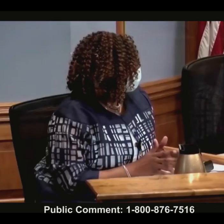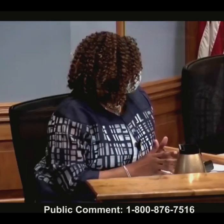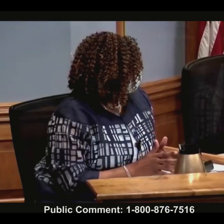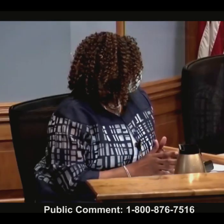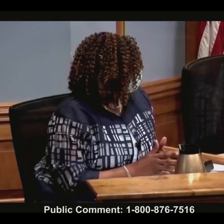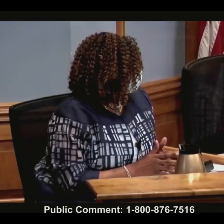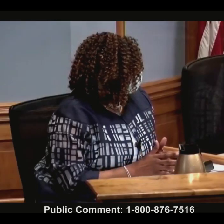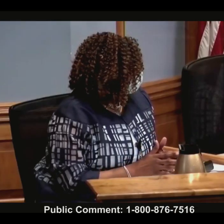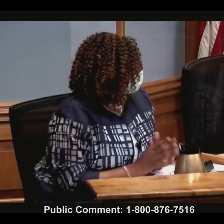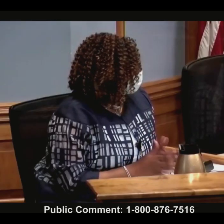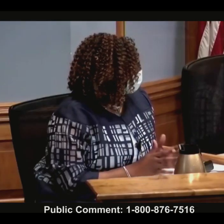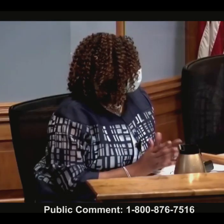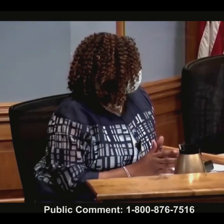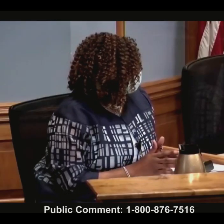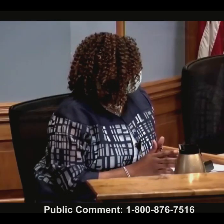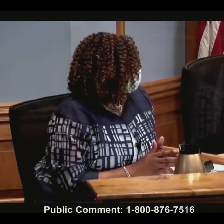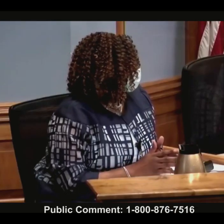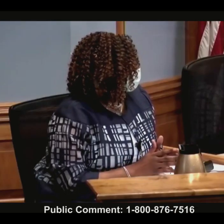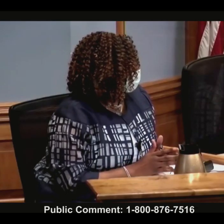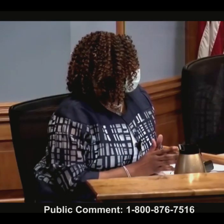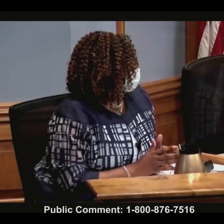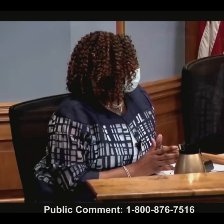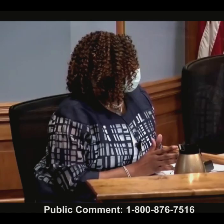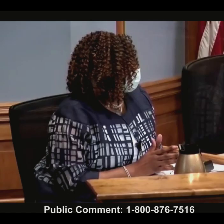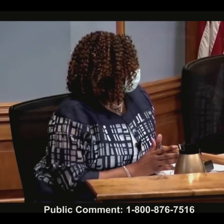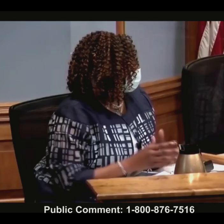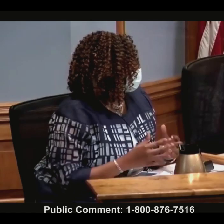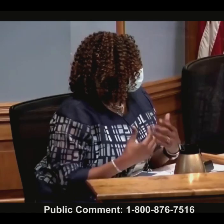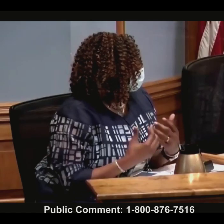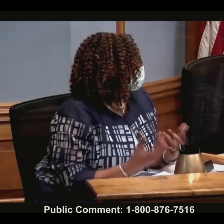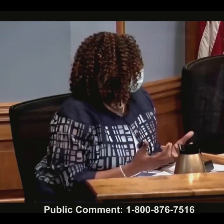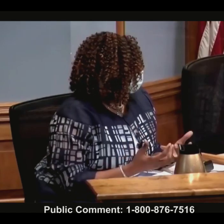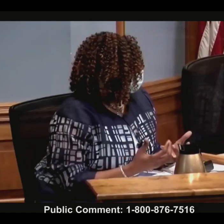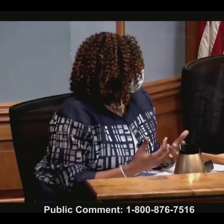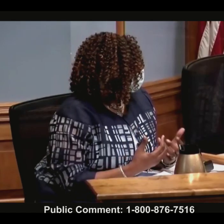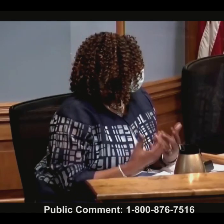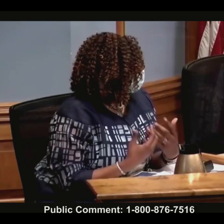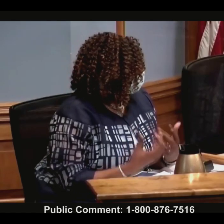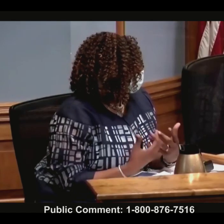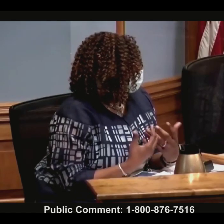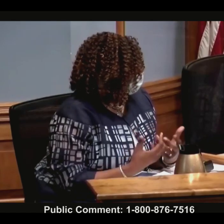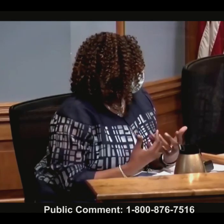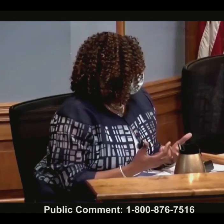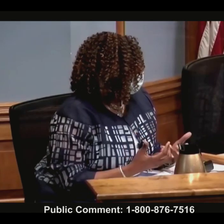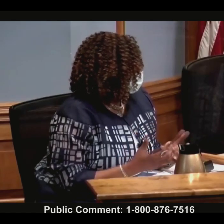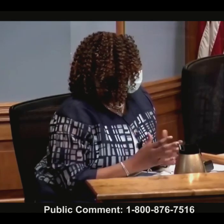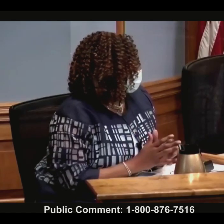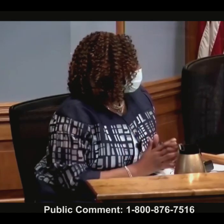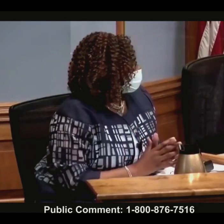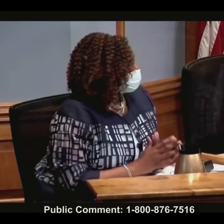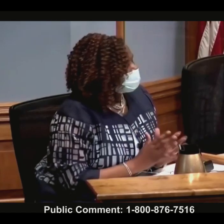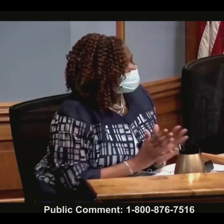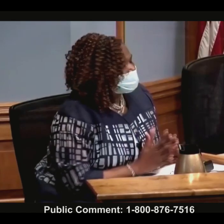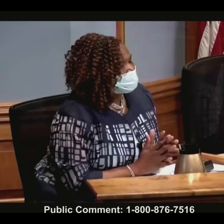risks and believe in you and is committed to doing the right thing. And